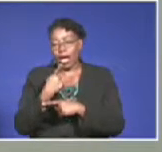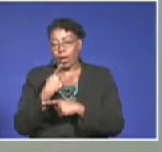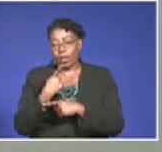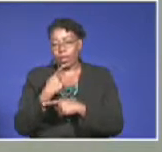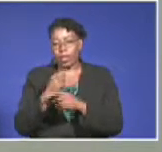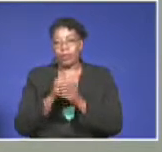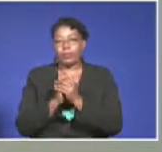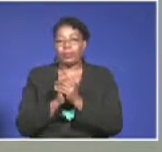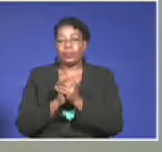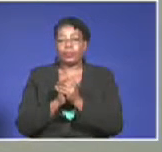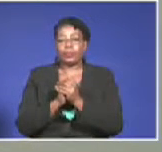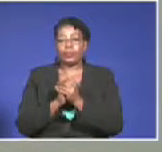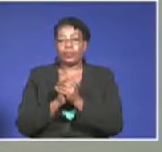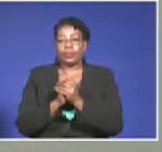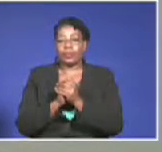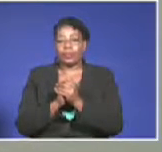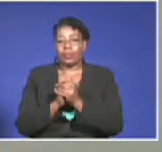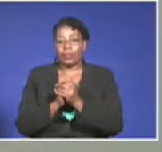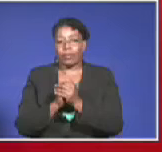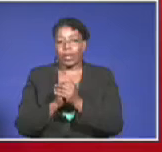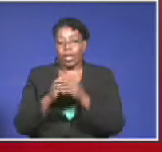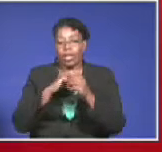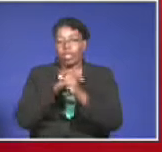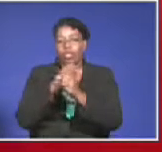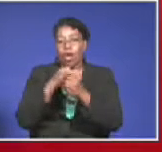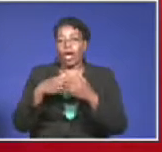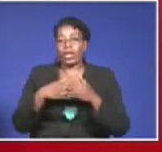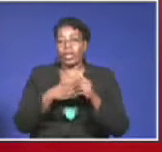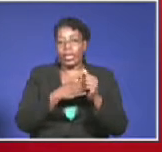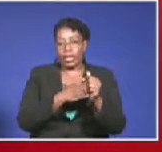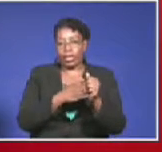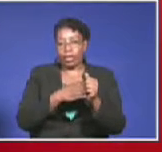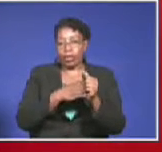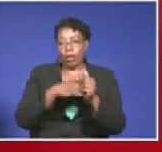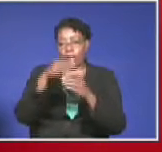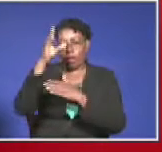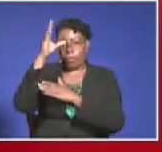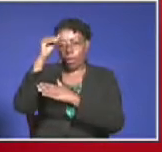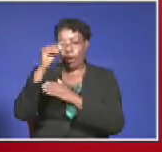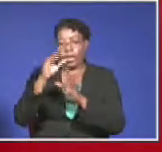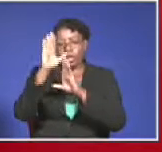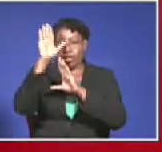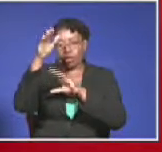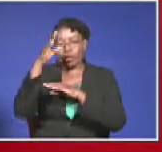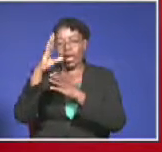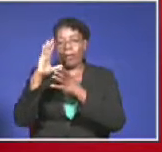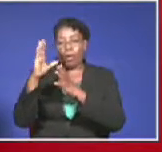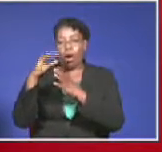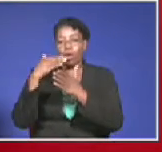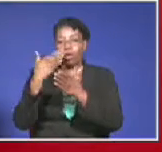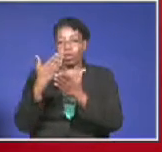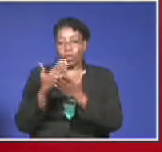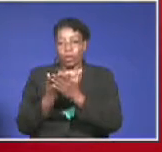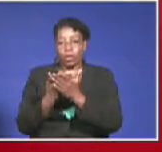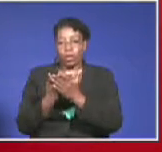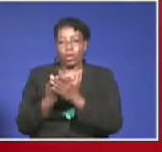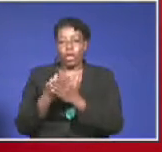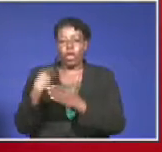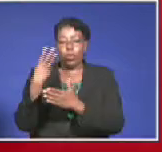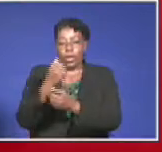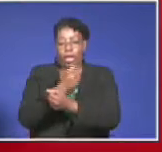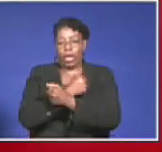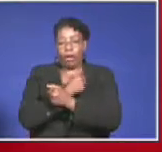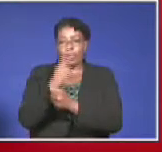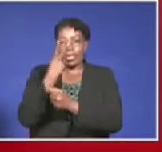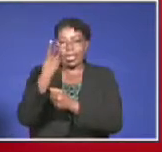but very strong leader type guy. The kid can shoot that ball coming out of Minnesota, and you know, we love to see him